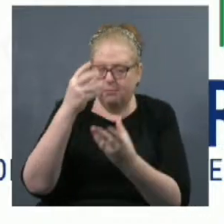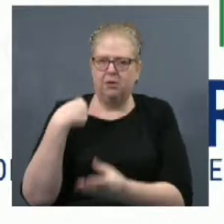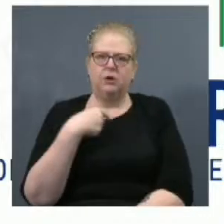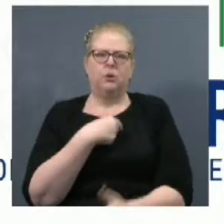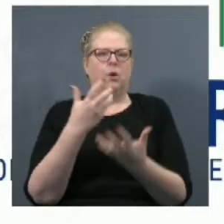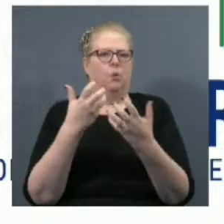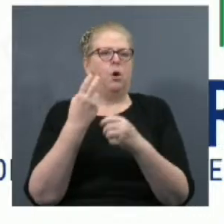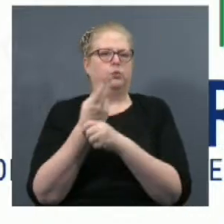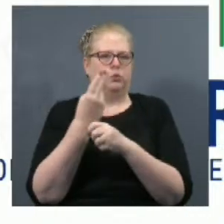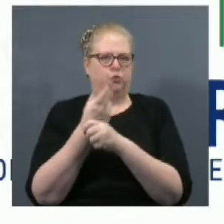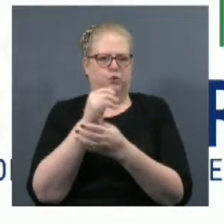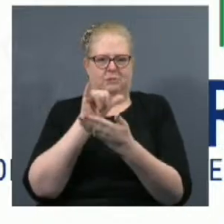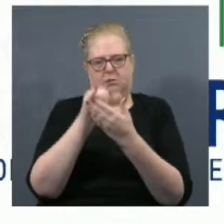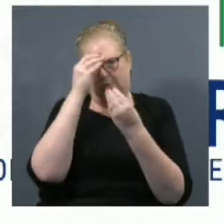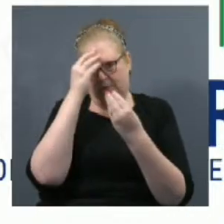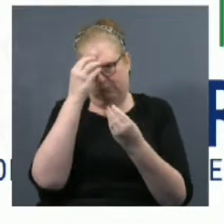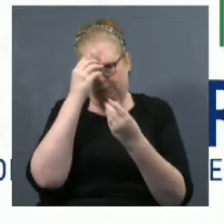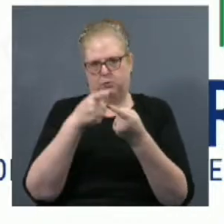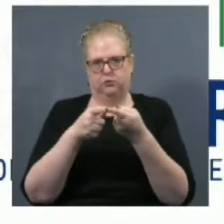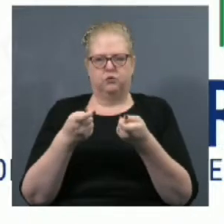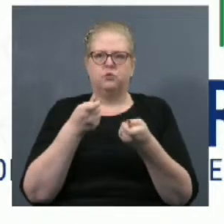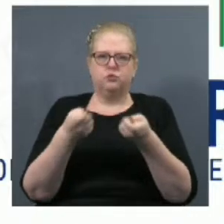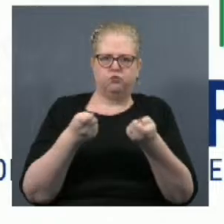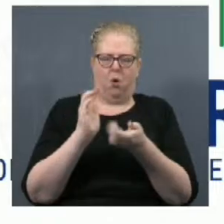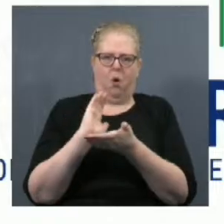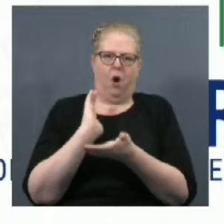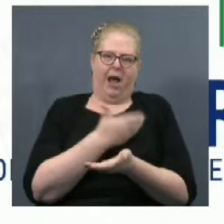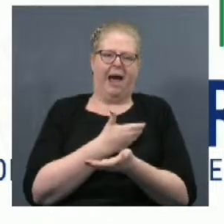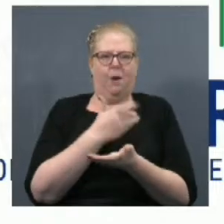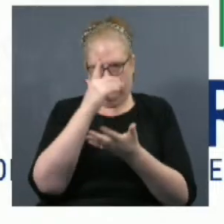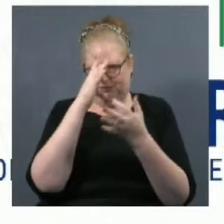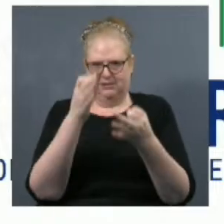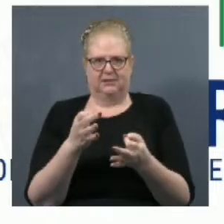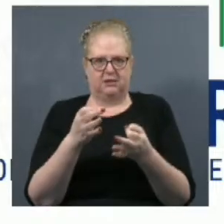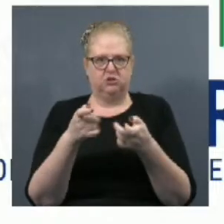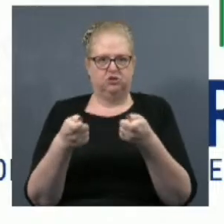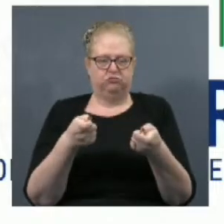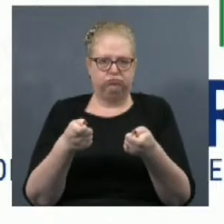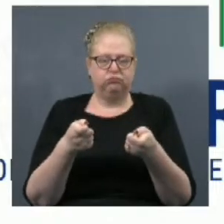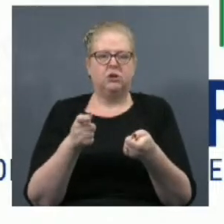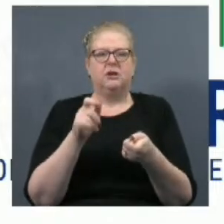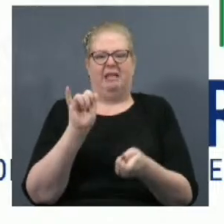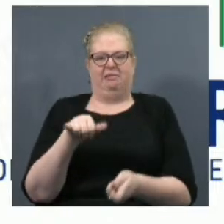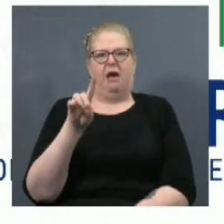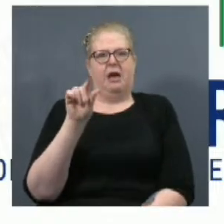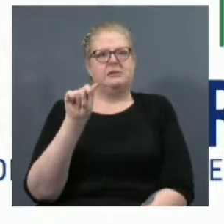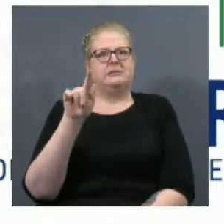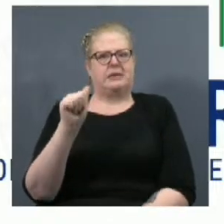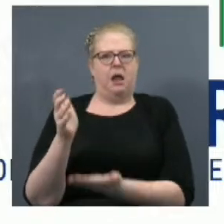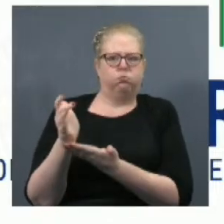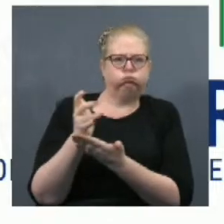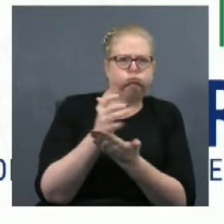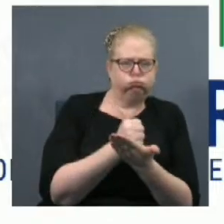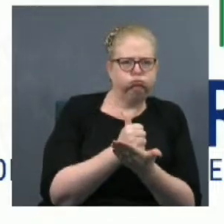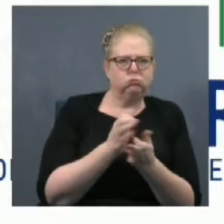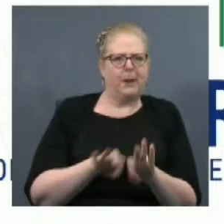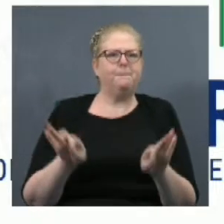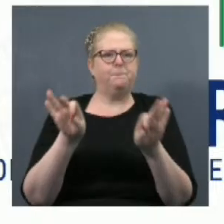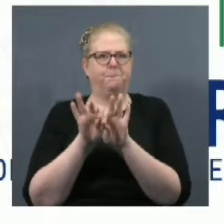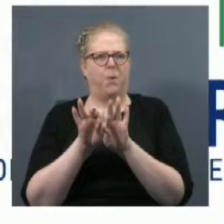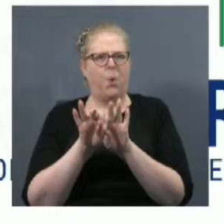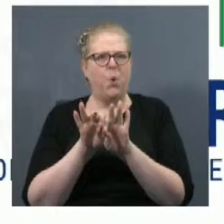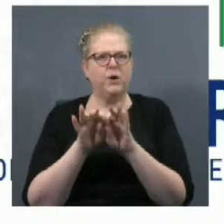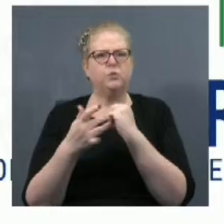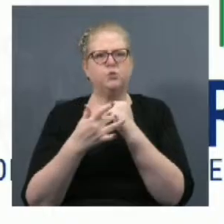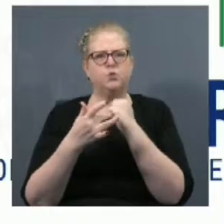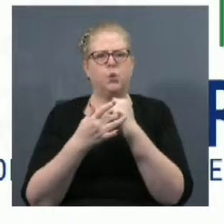data-driven approach when we do projects for the city. And this is a great tool, not just for us from a